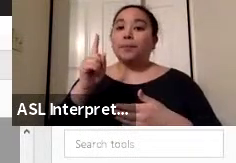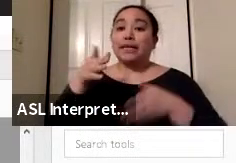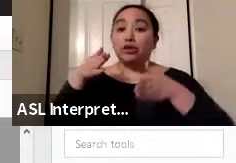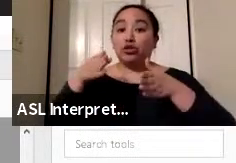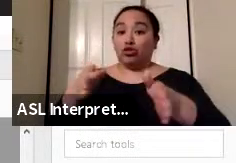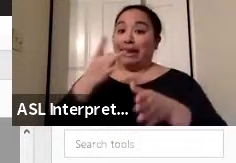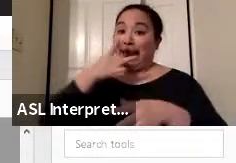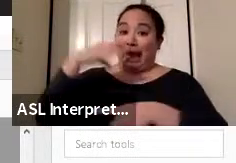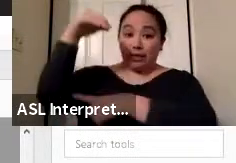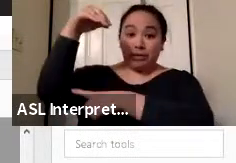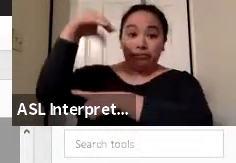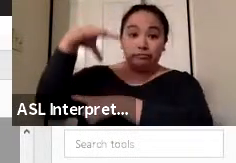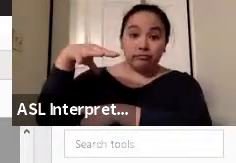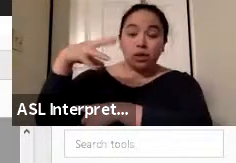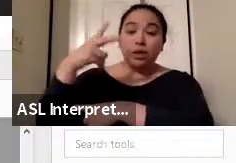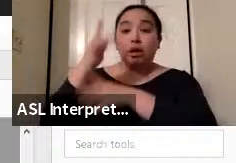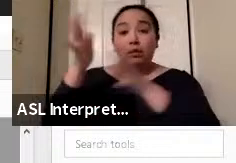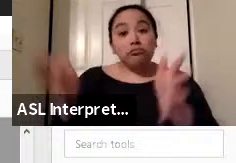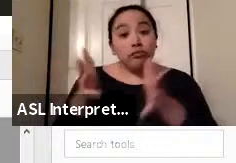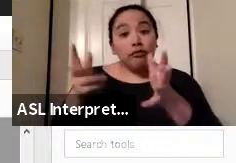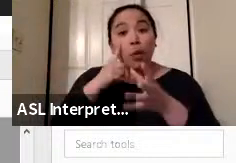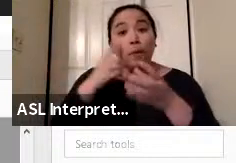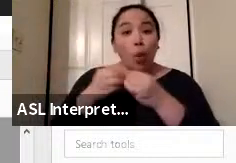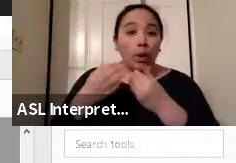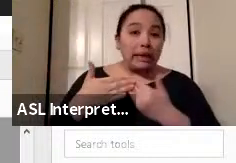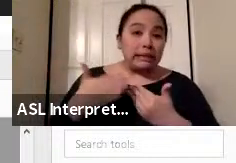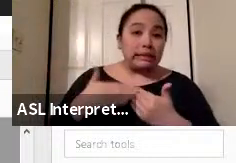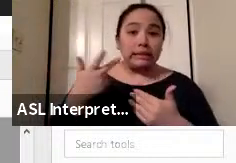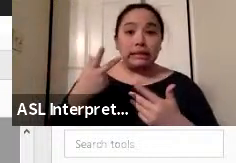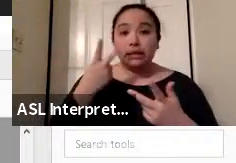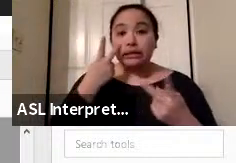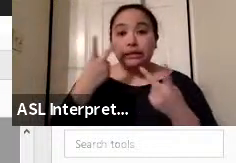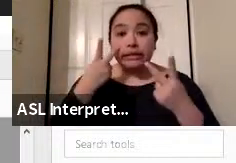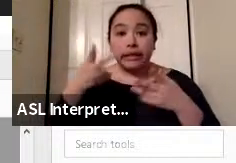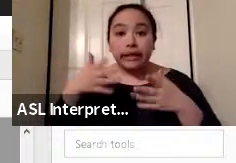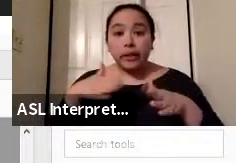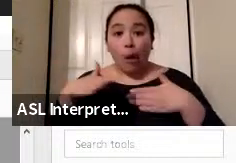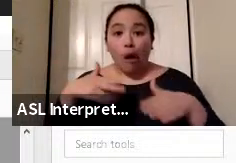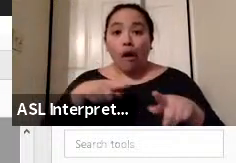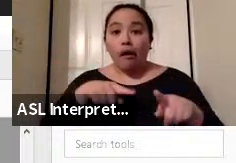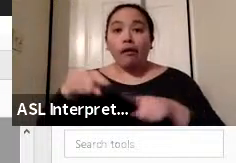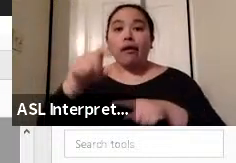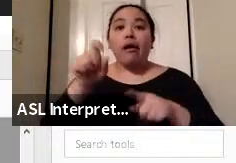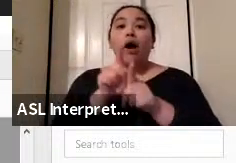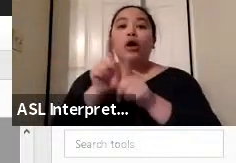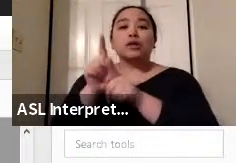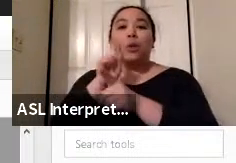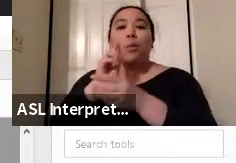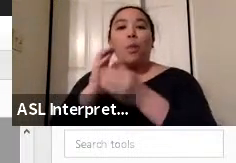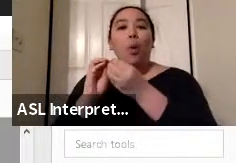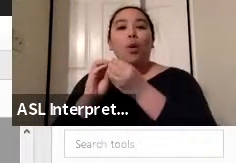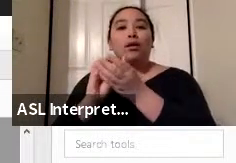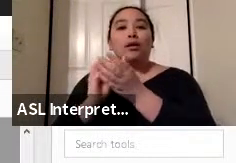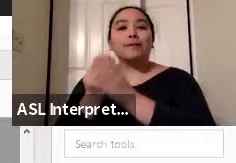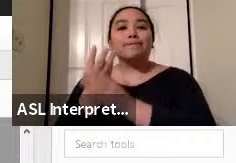promote walkability, as well as some tree plantings, sidewalk repairs to promote